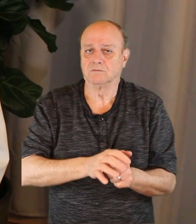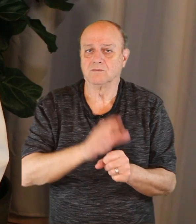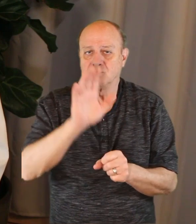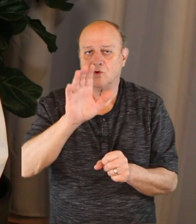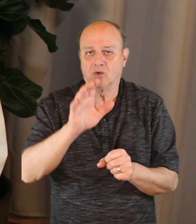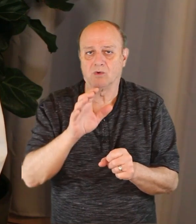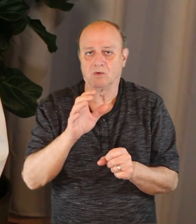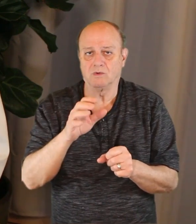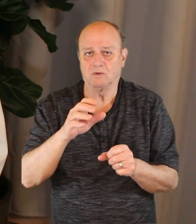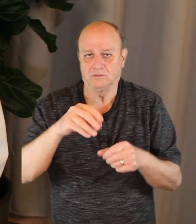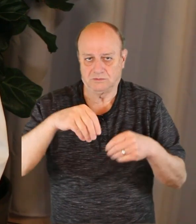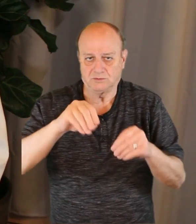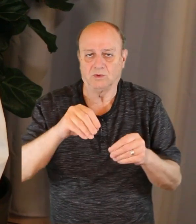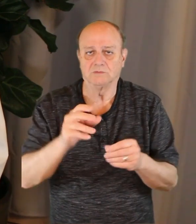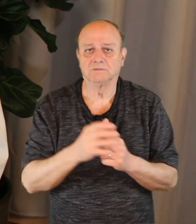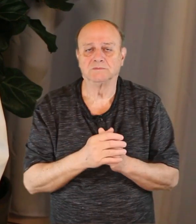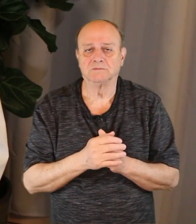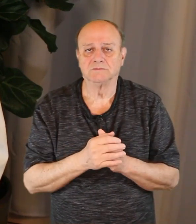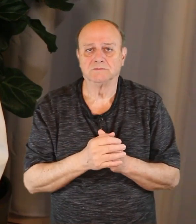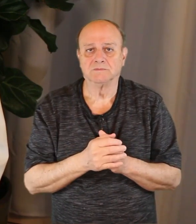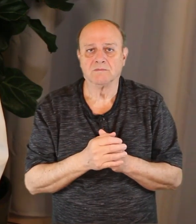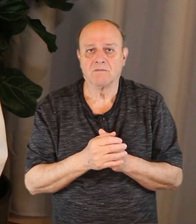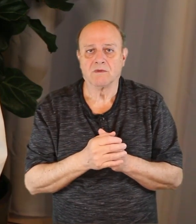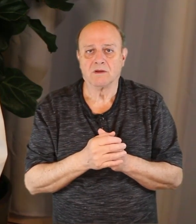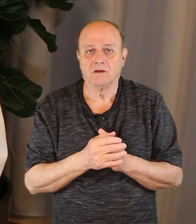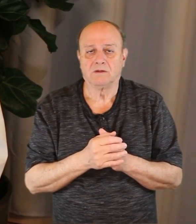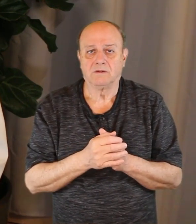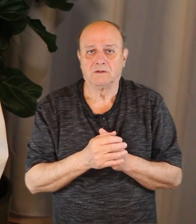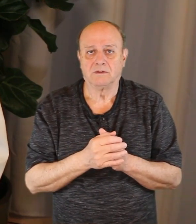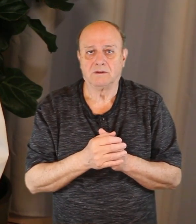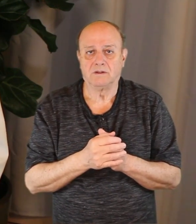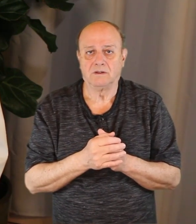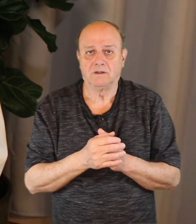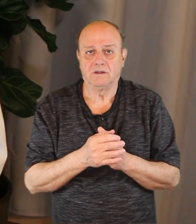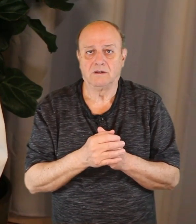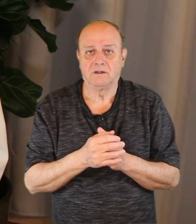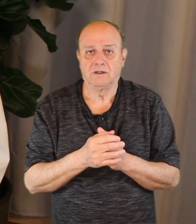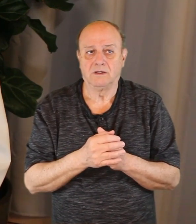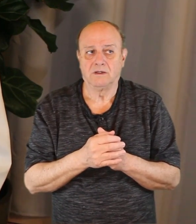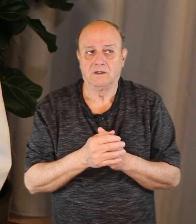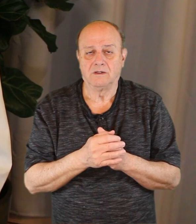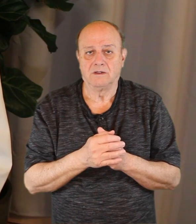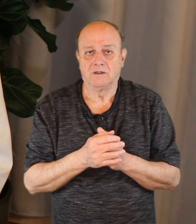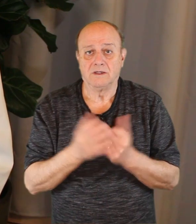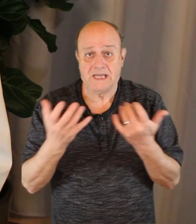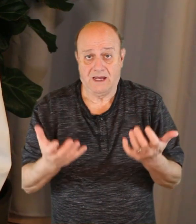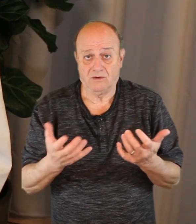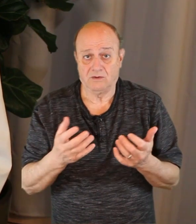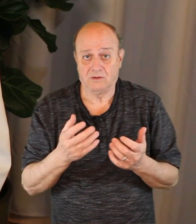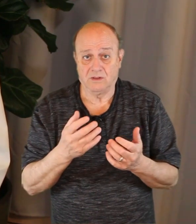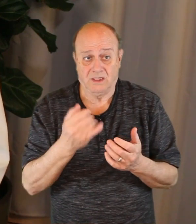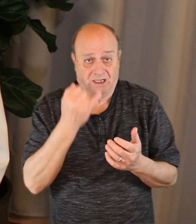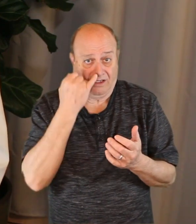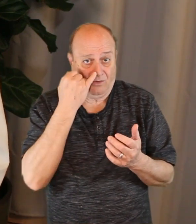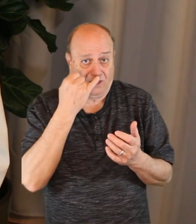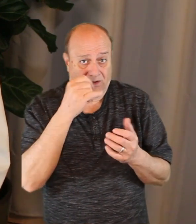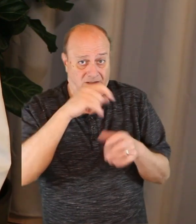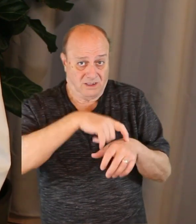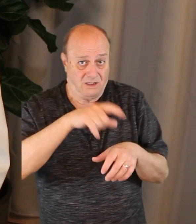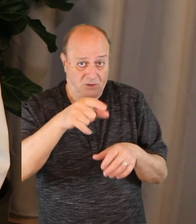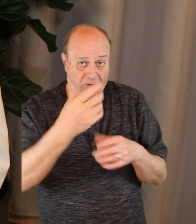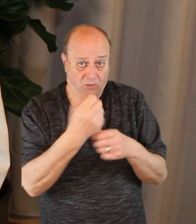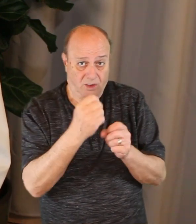kitchen. There is a certain amount of guesswork coming from